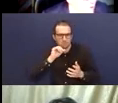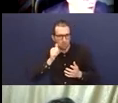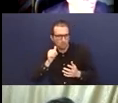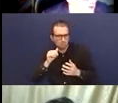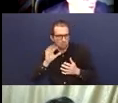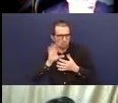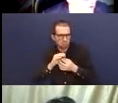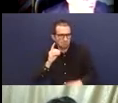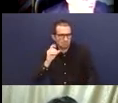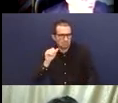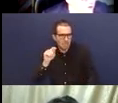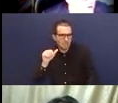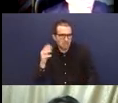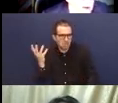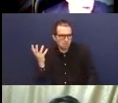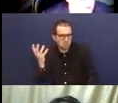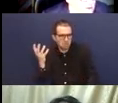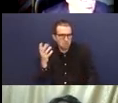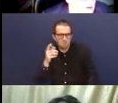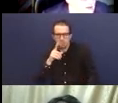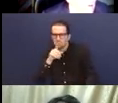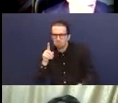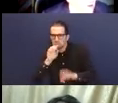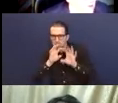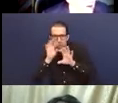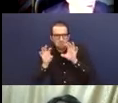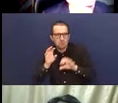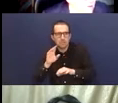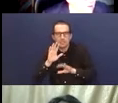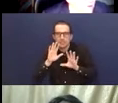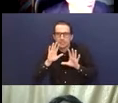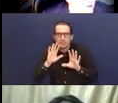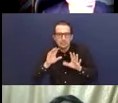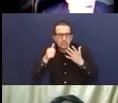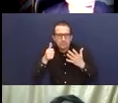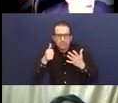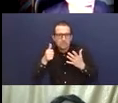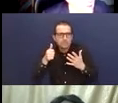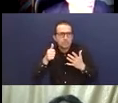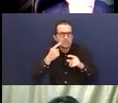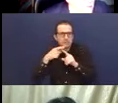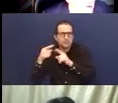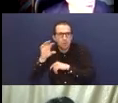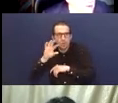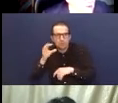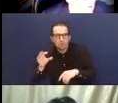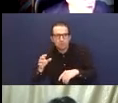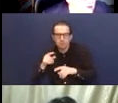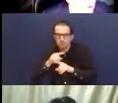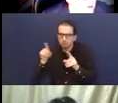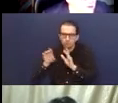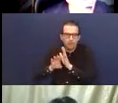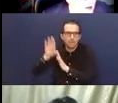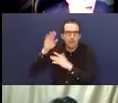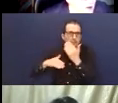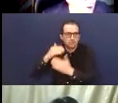or mild mental health difficulties, and 1 in 20 have serious mental health difficulties. People with severe mental